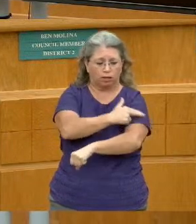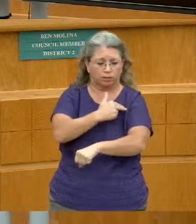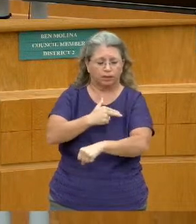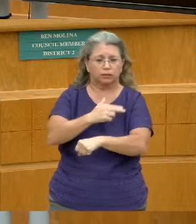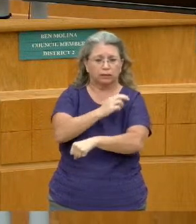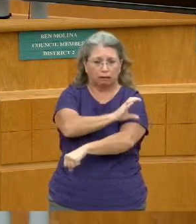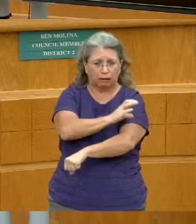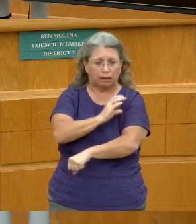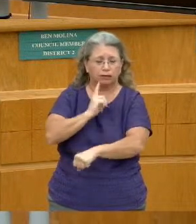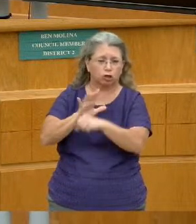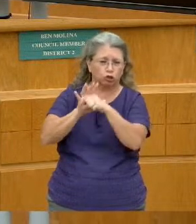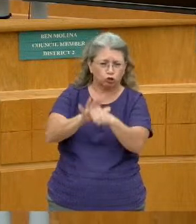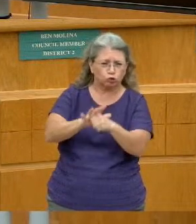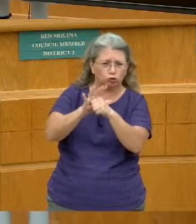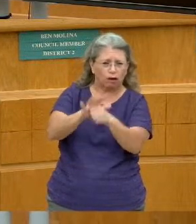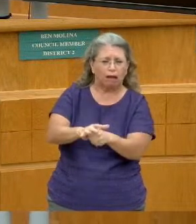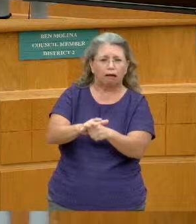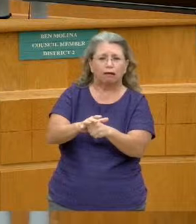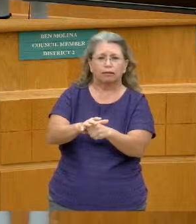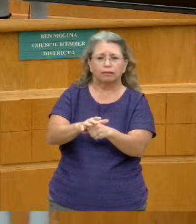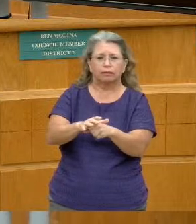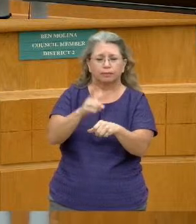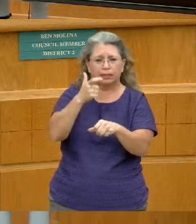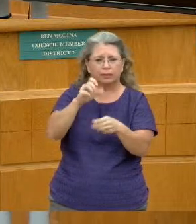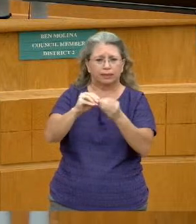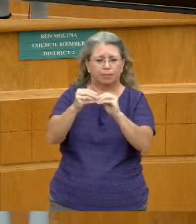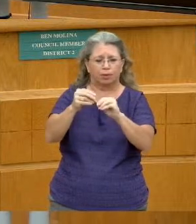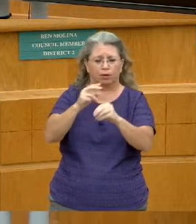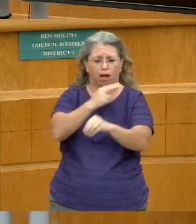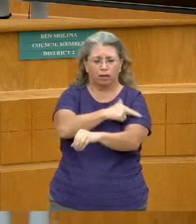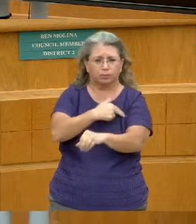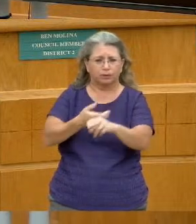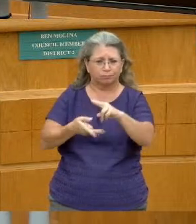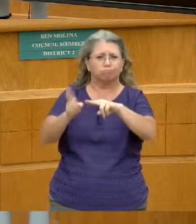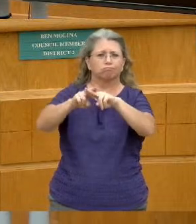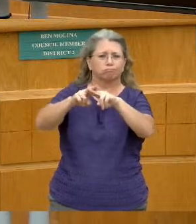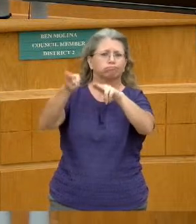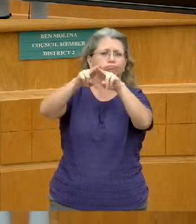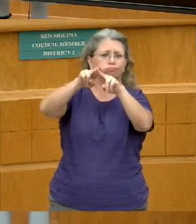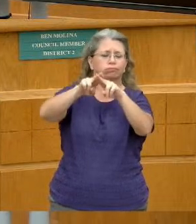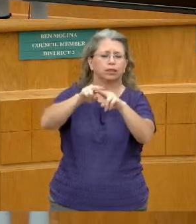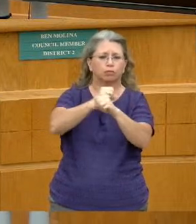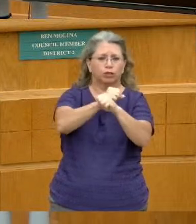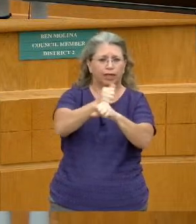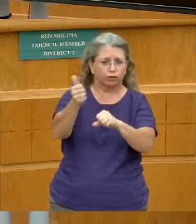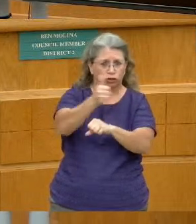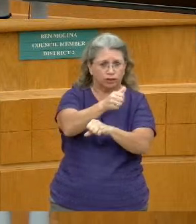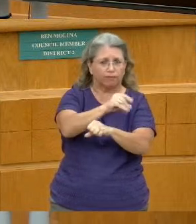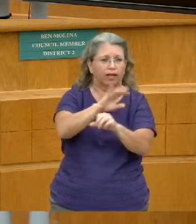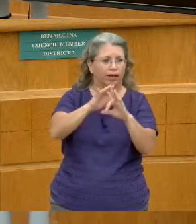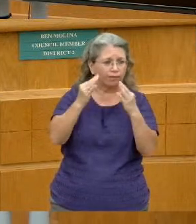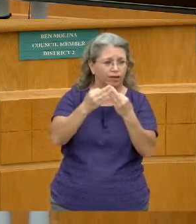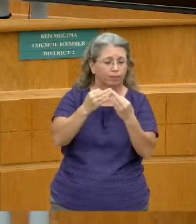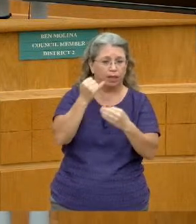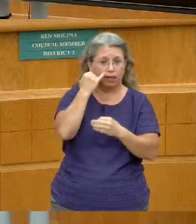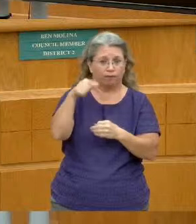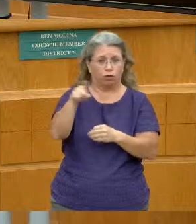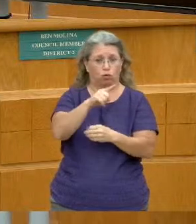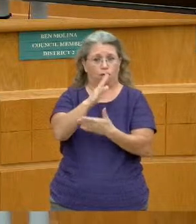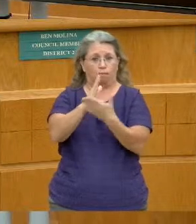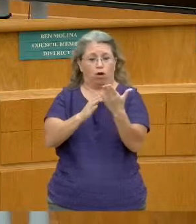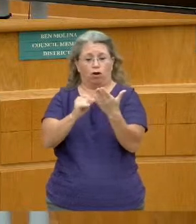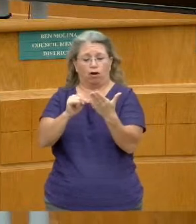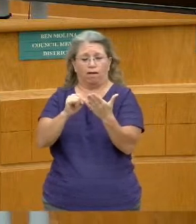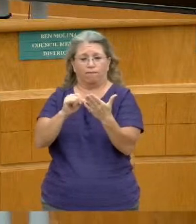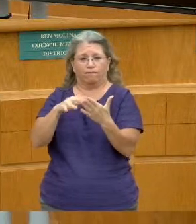as hospitalizations rapidly increase. Protect yourself and your family. If you are a part of a vulnerable